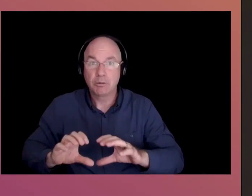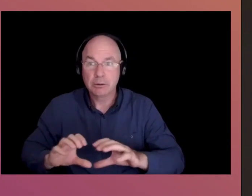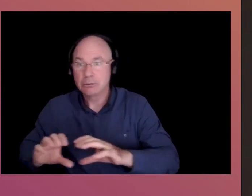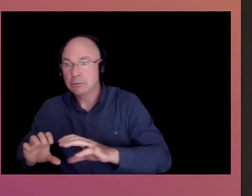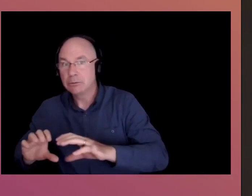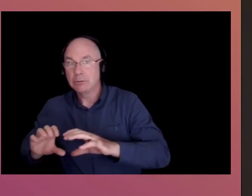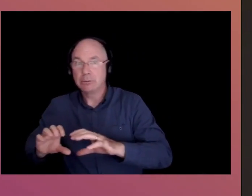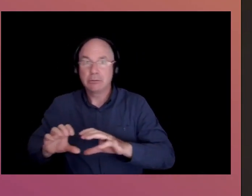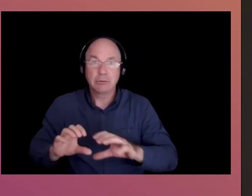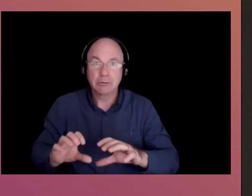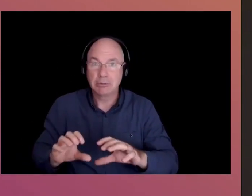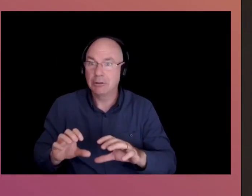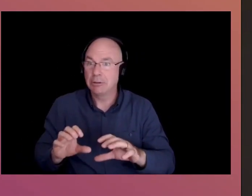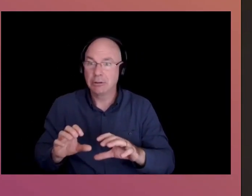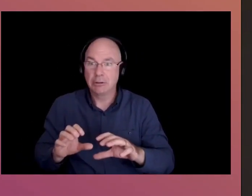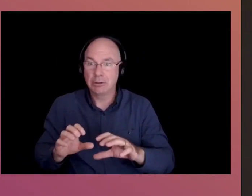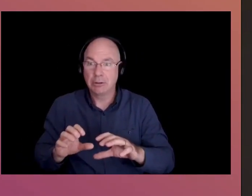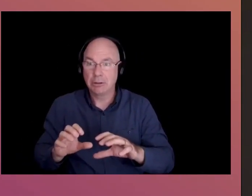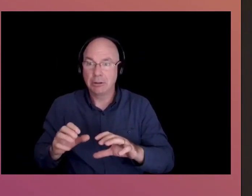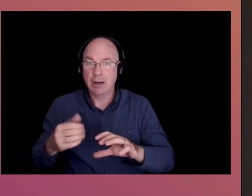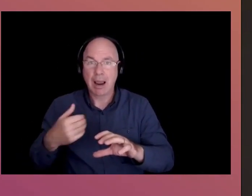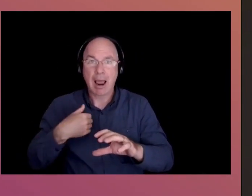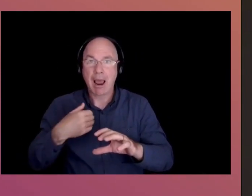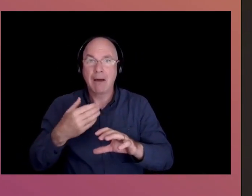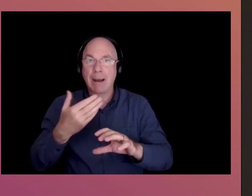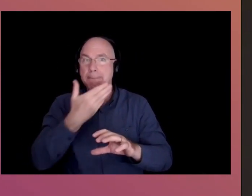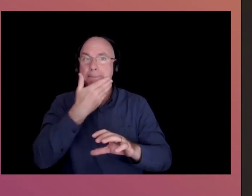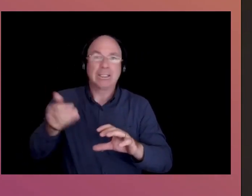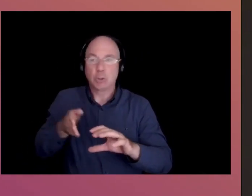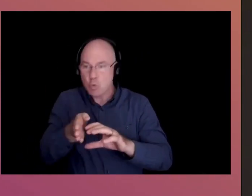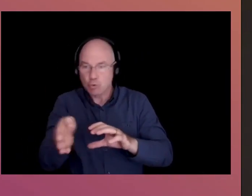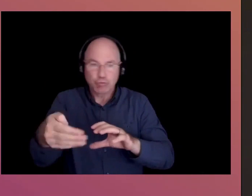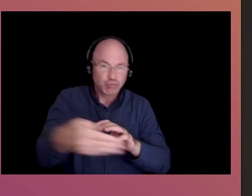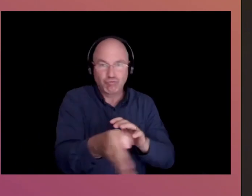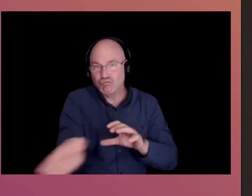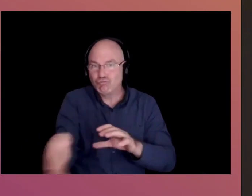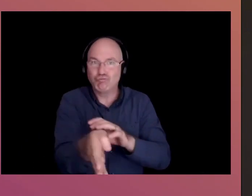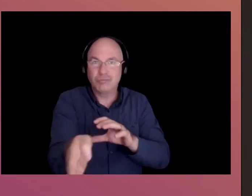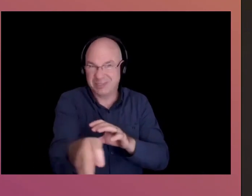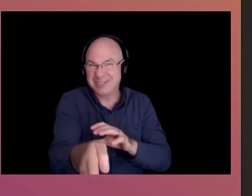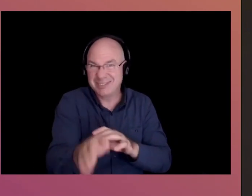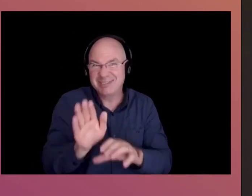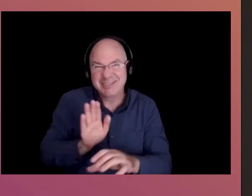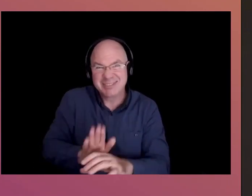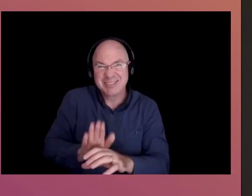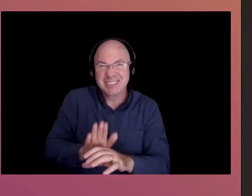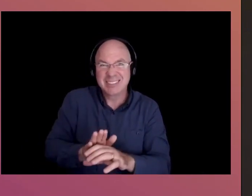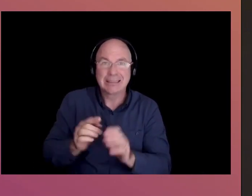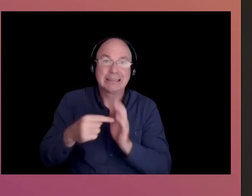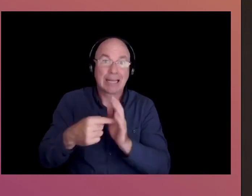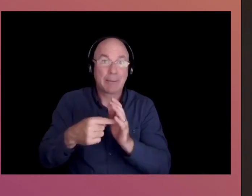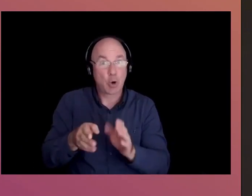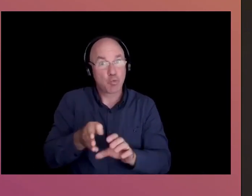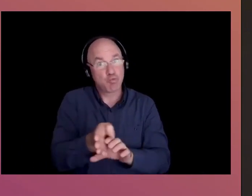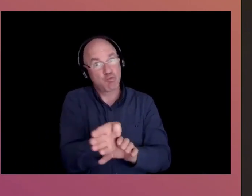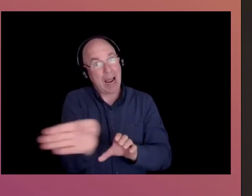try to use the optimal route. Like, if robot wants to turn right, they